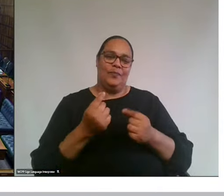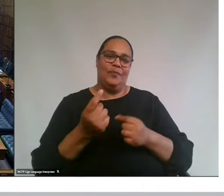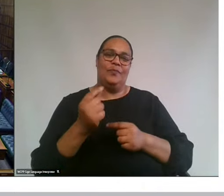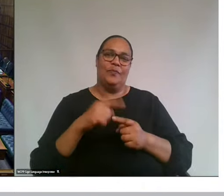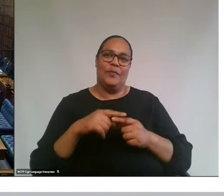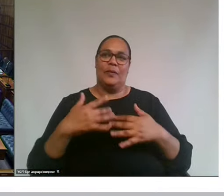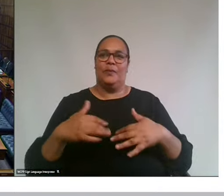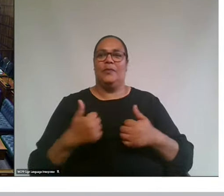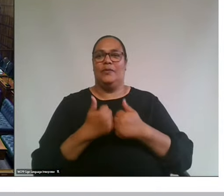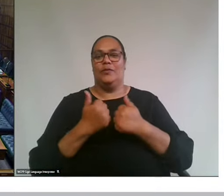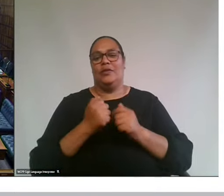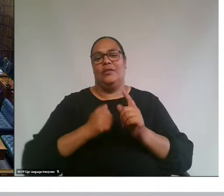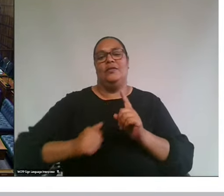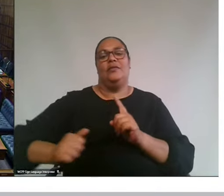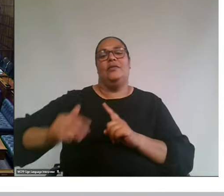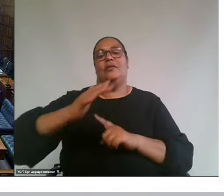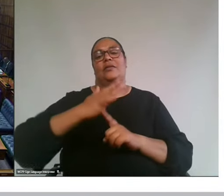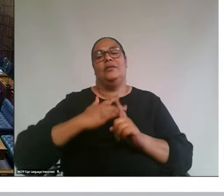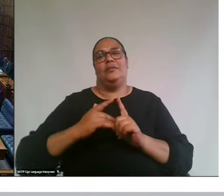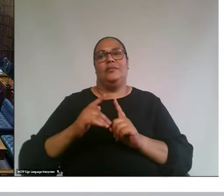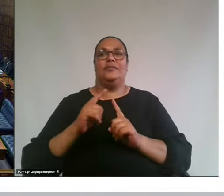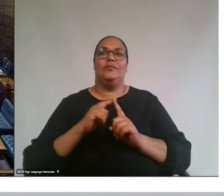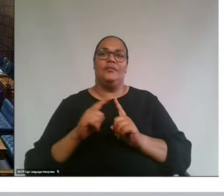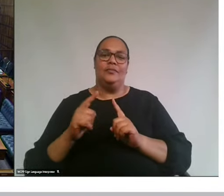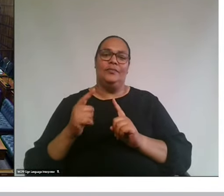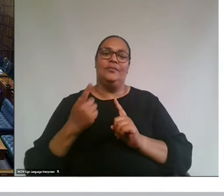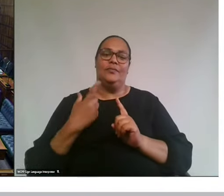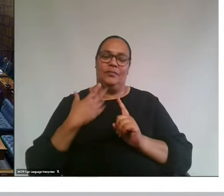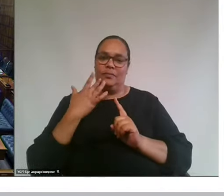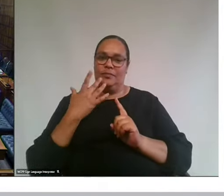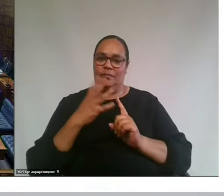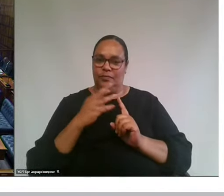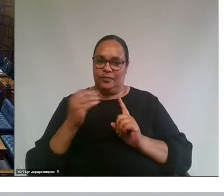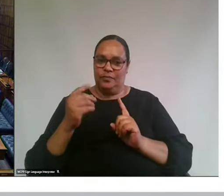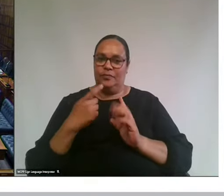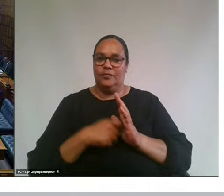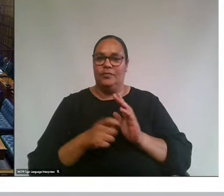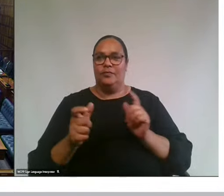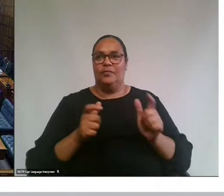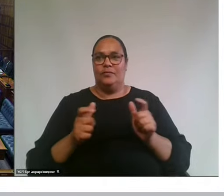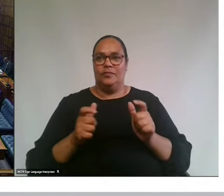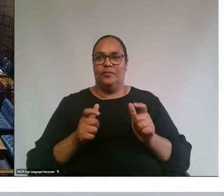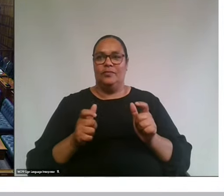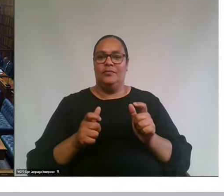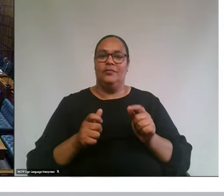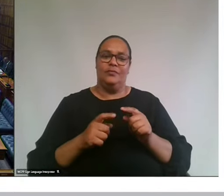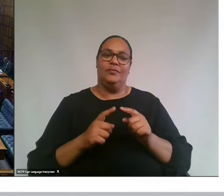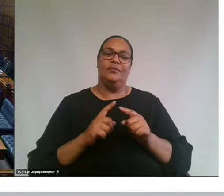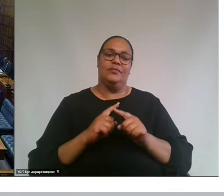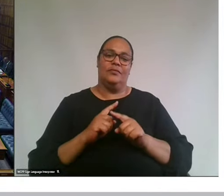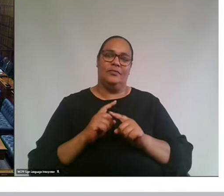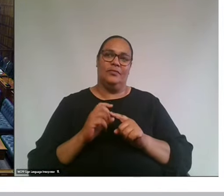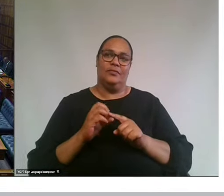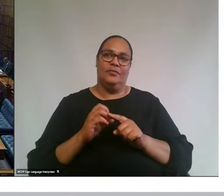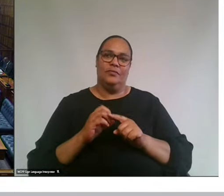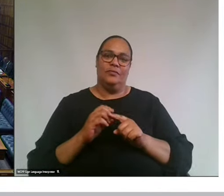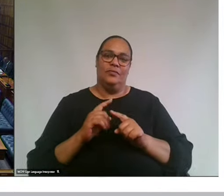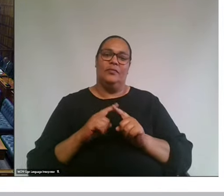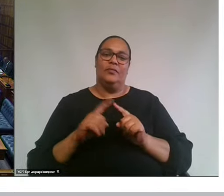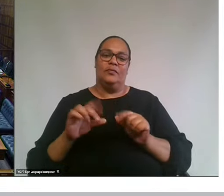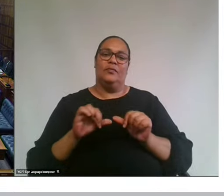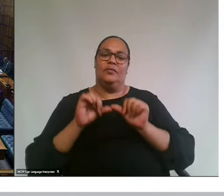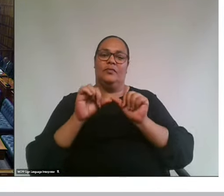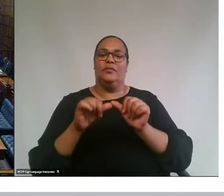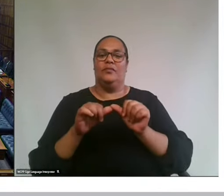a very challenging environment uh we have done uh Cost Containment um and uh we continue